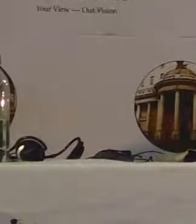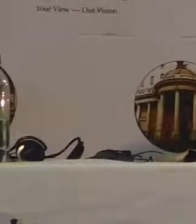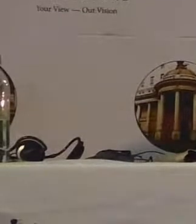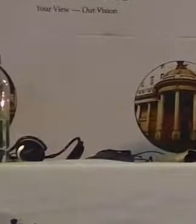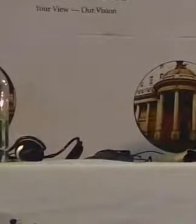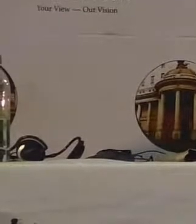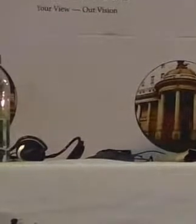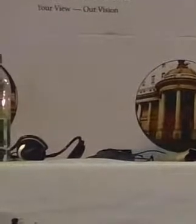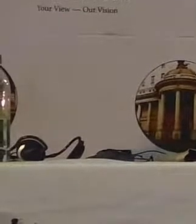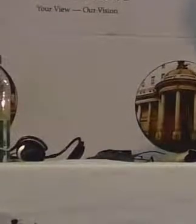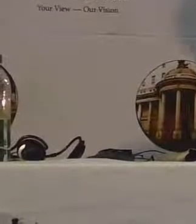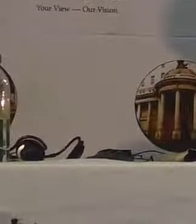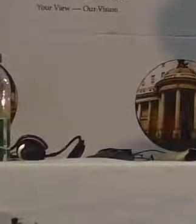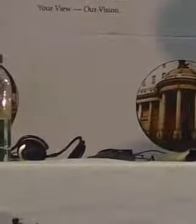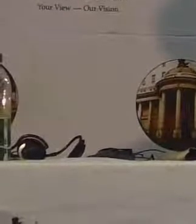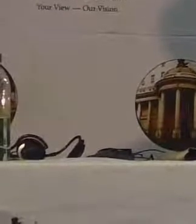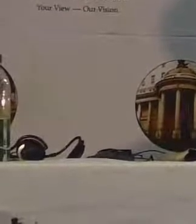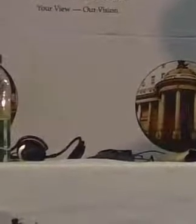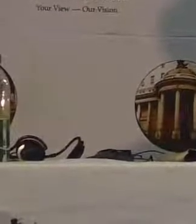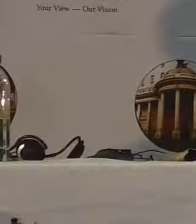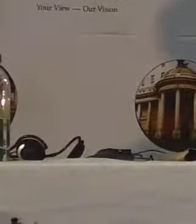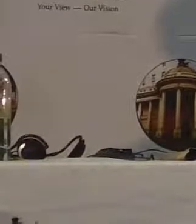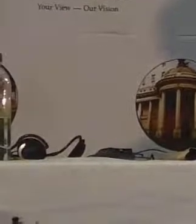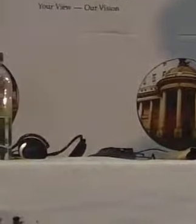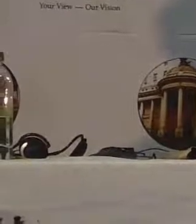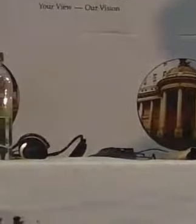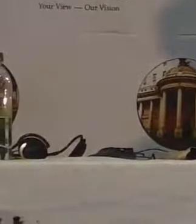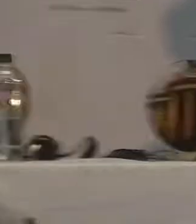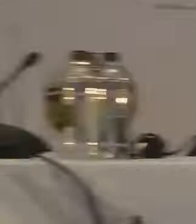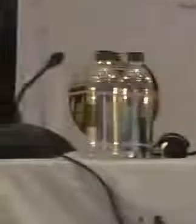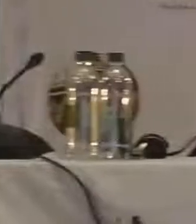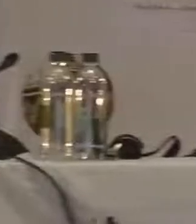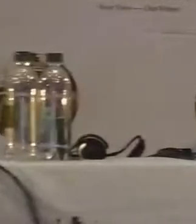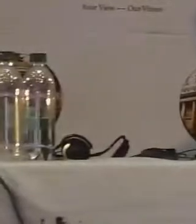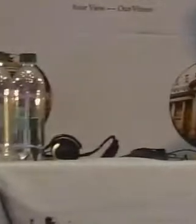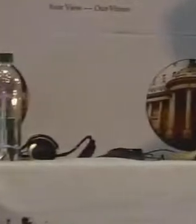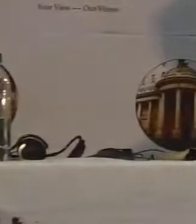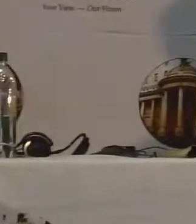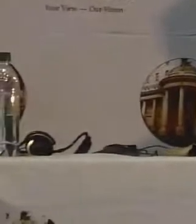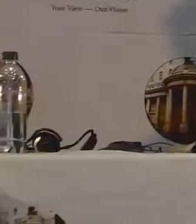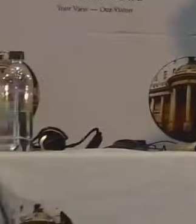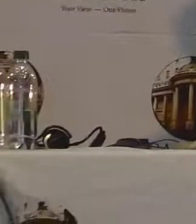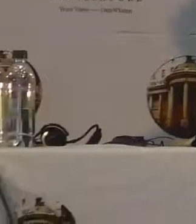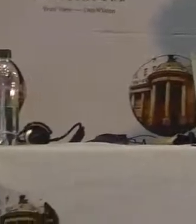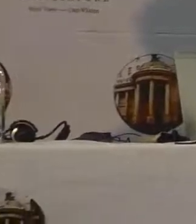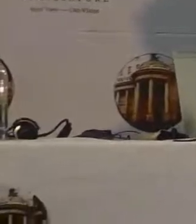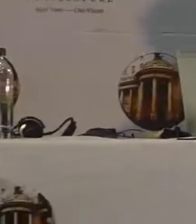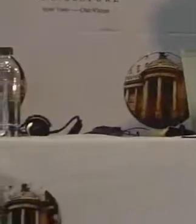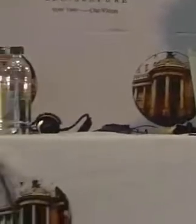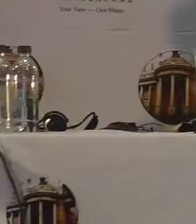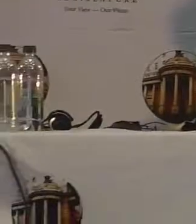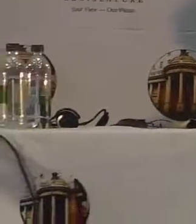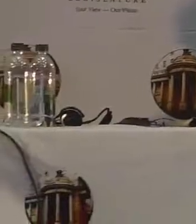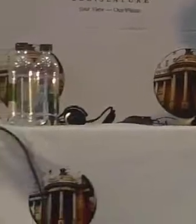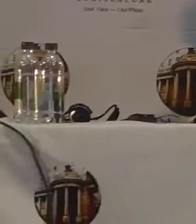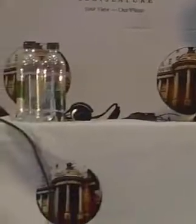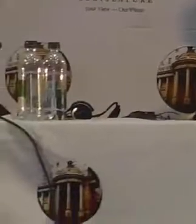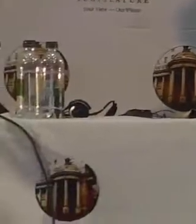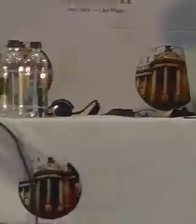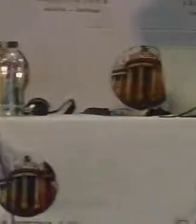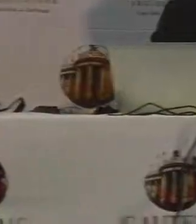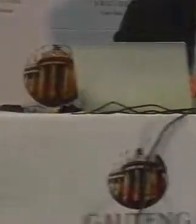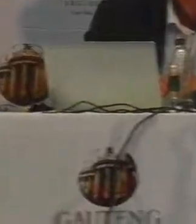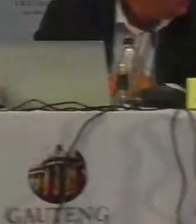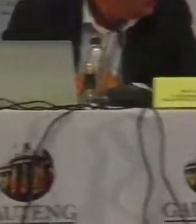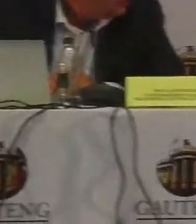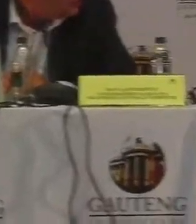Member Lidwaba? Chair, I'm happy with the report. The only thing I missed was